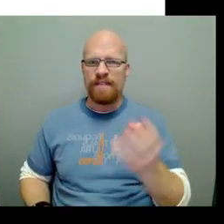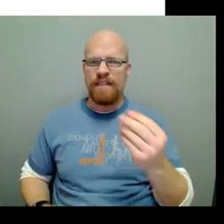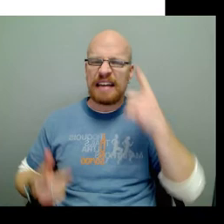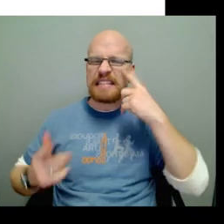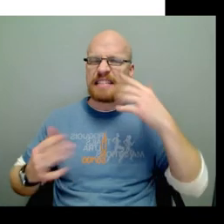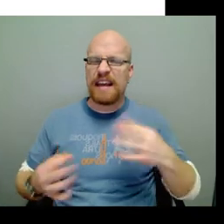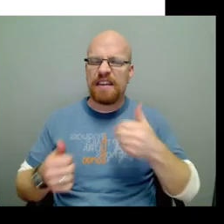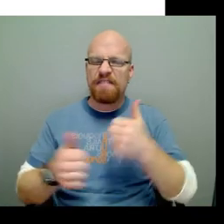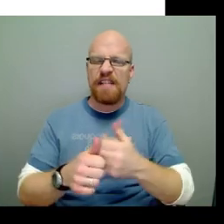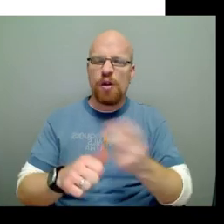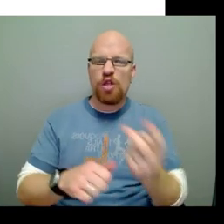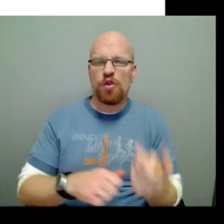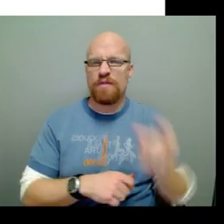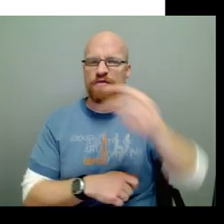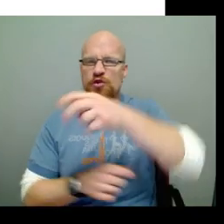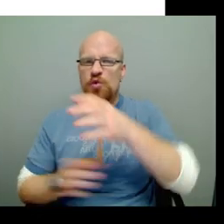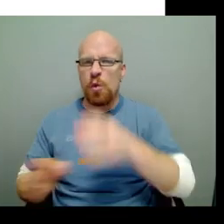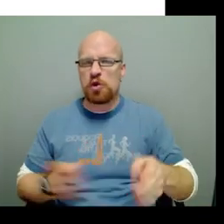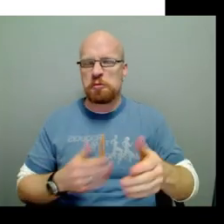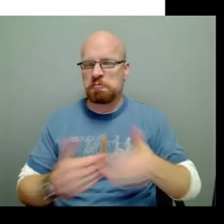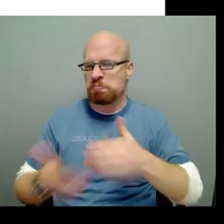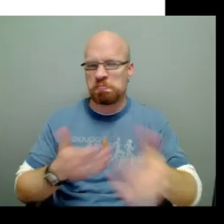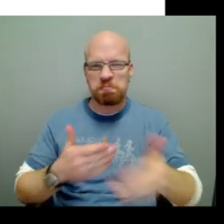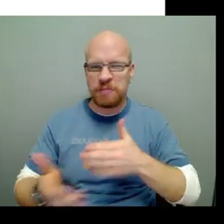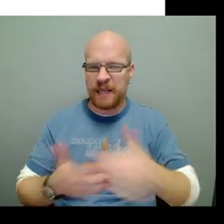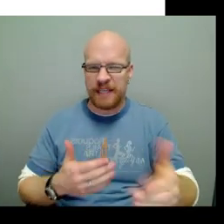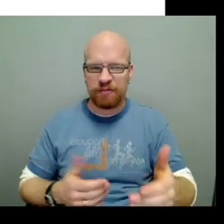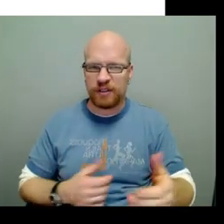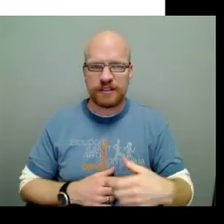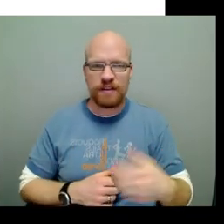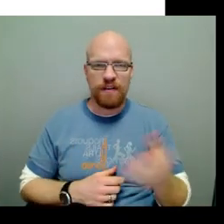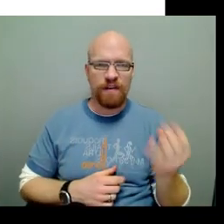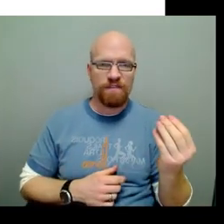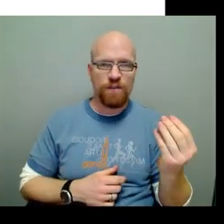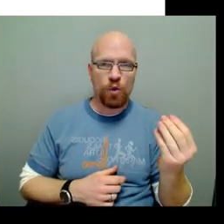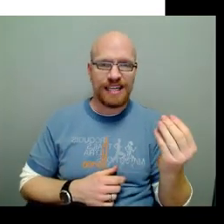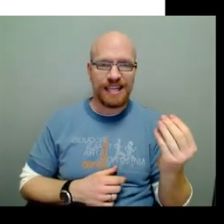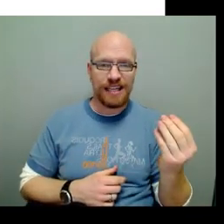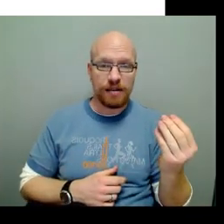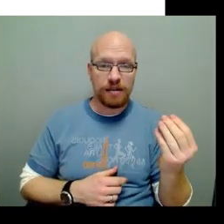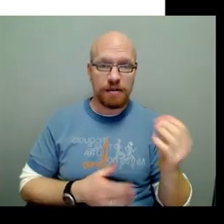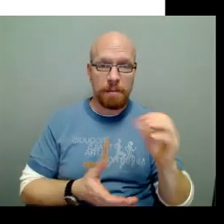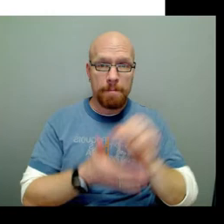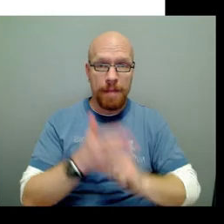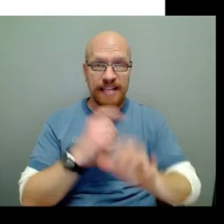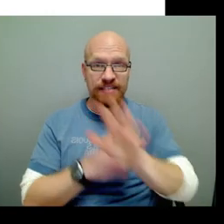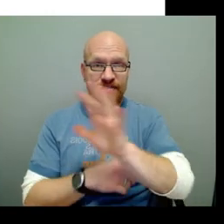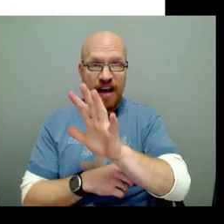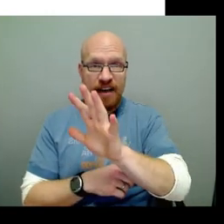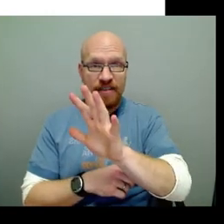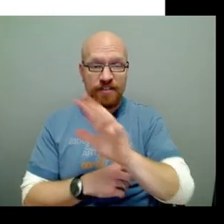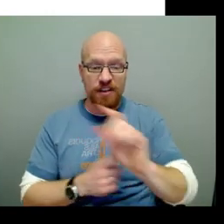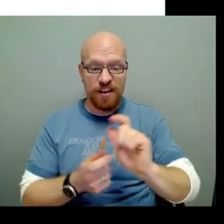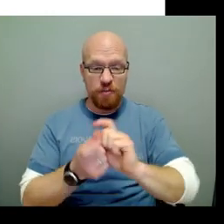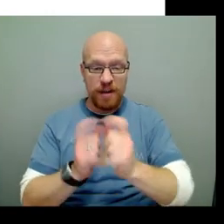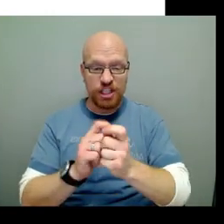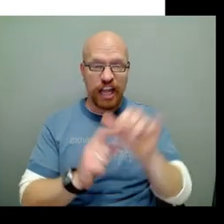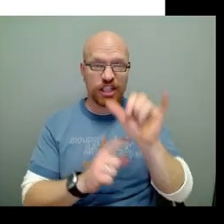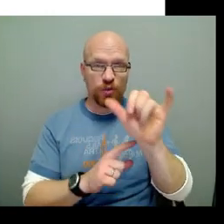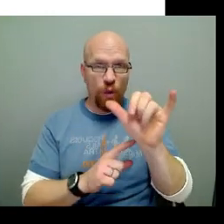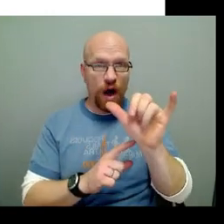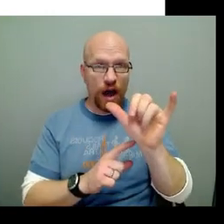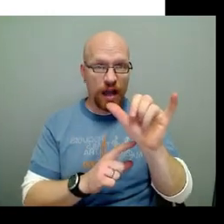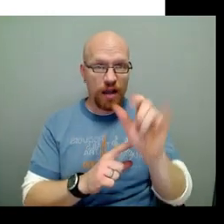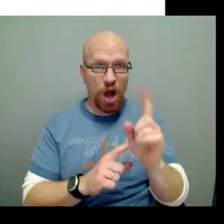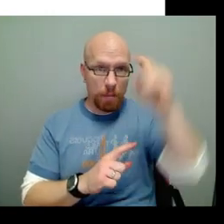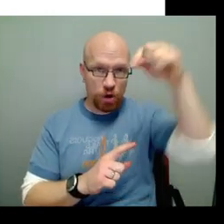So we have, I decided to follow the reverse order. Doesn't make a difference. 14 minus 5 for my